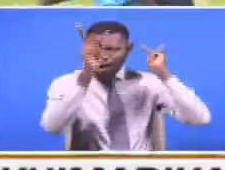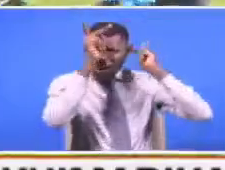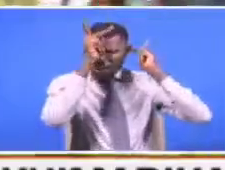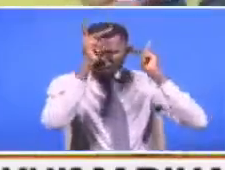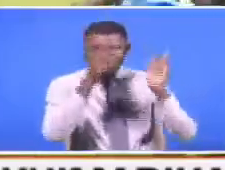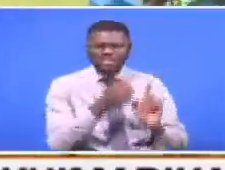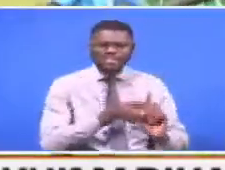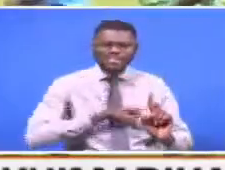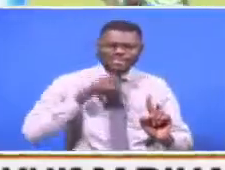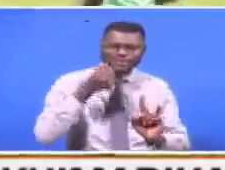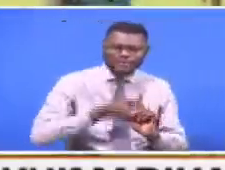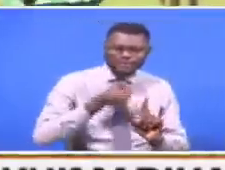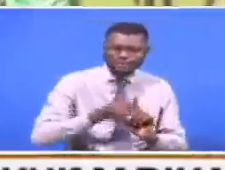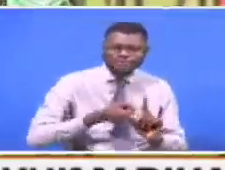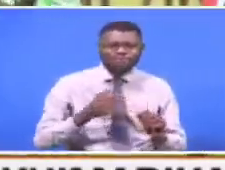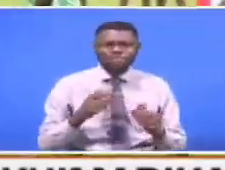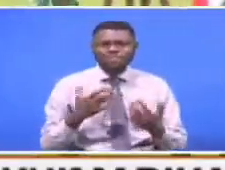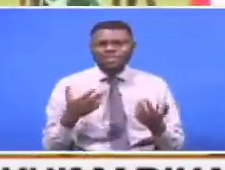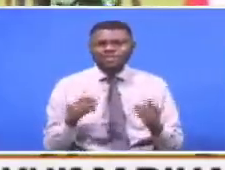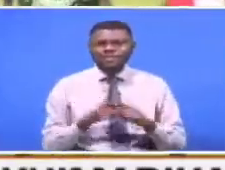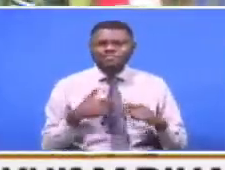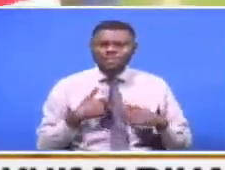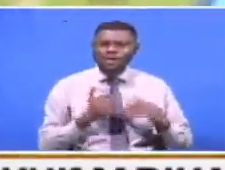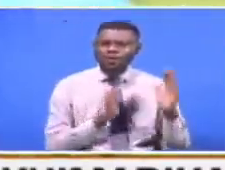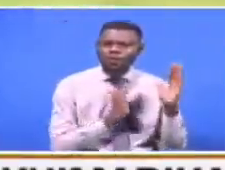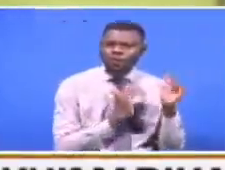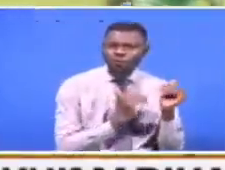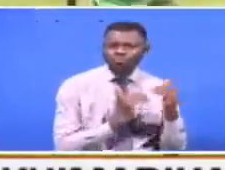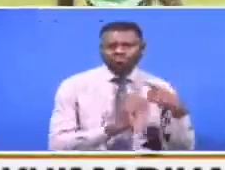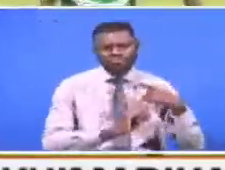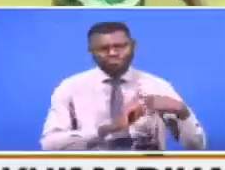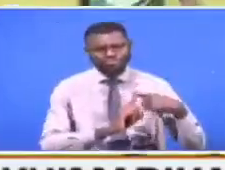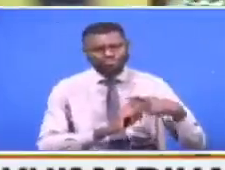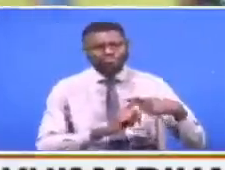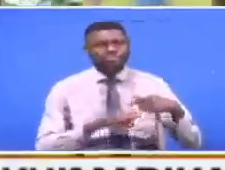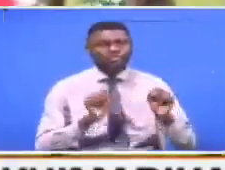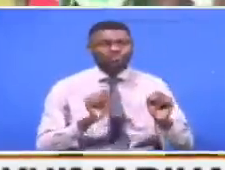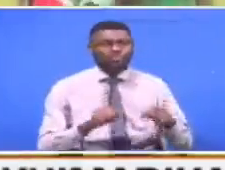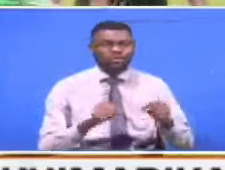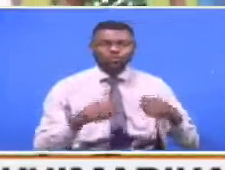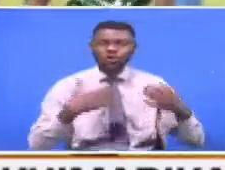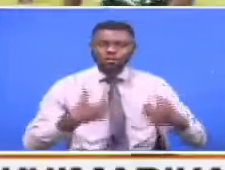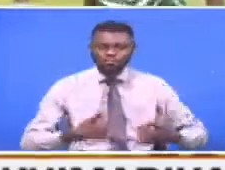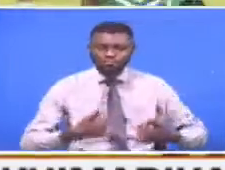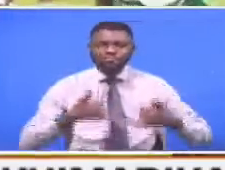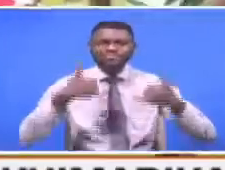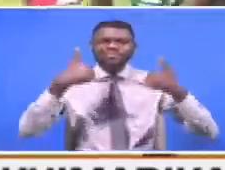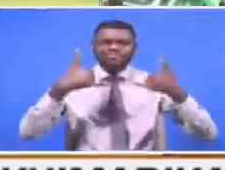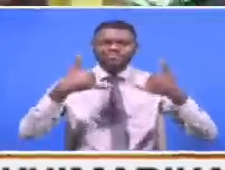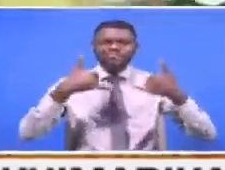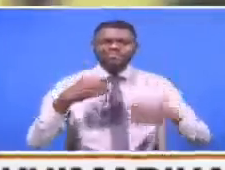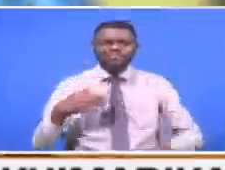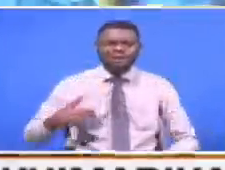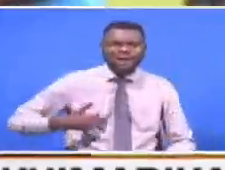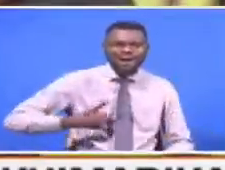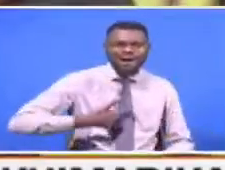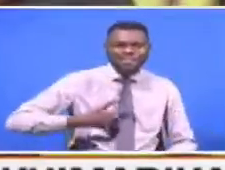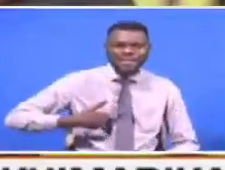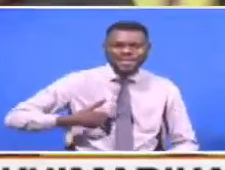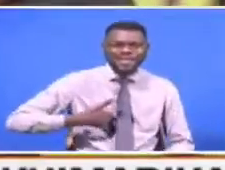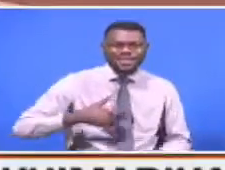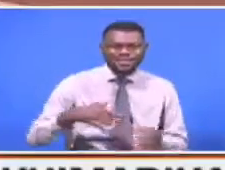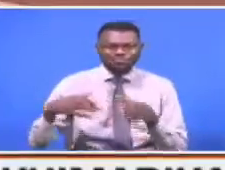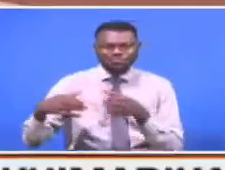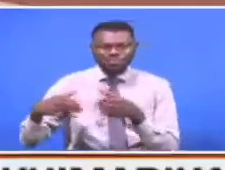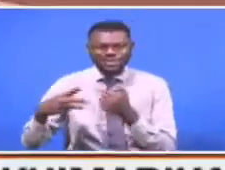fight. I am very optimistic that they can lift the national trophy in rugby sevens.